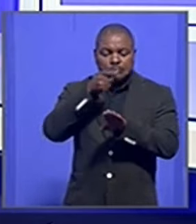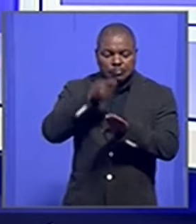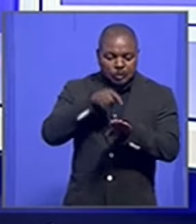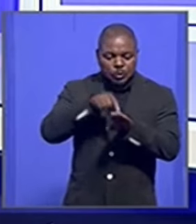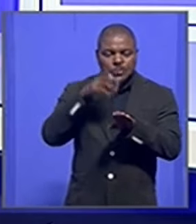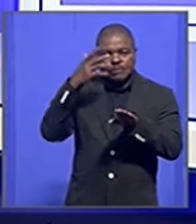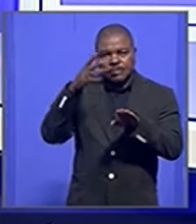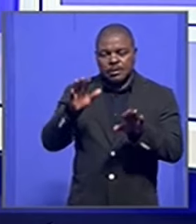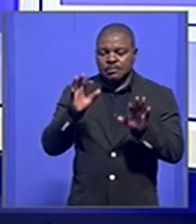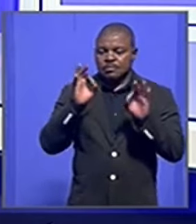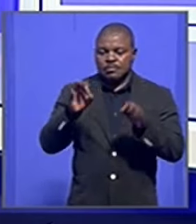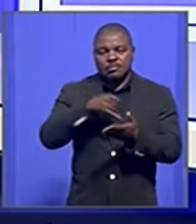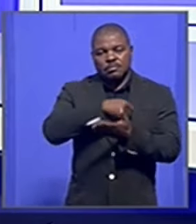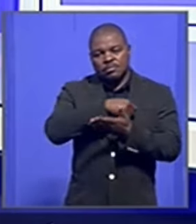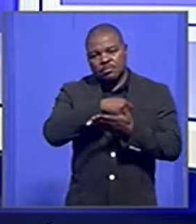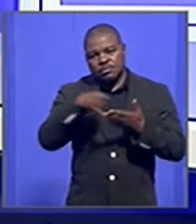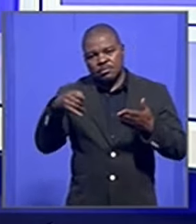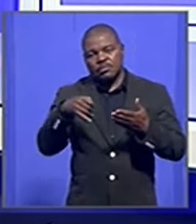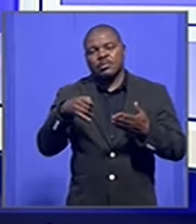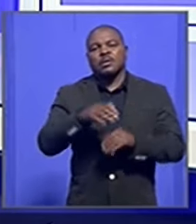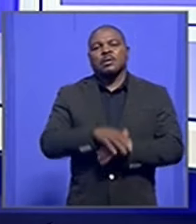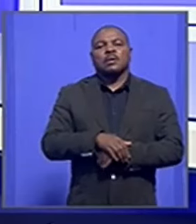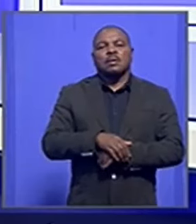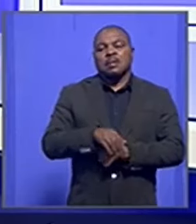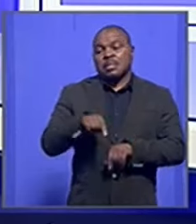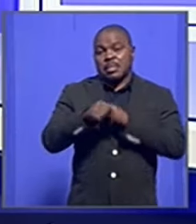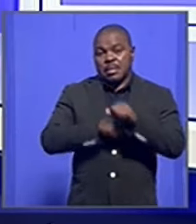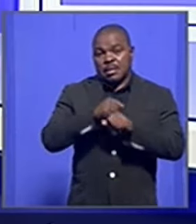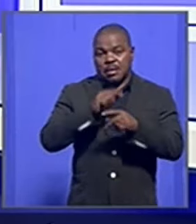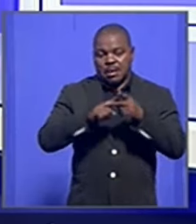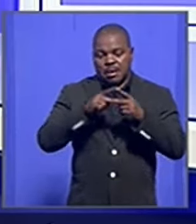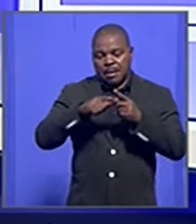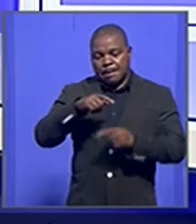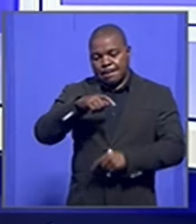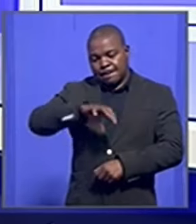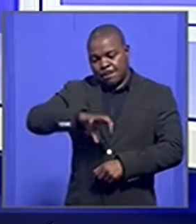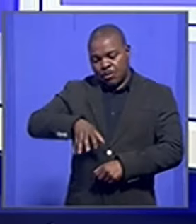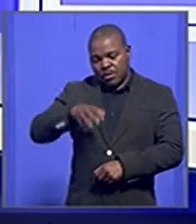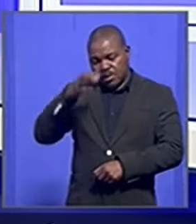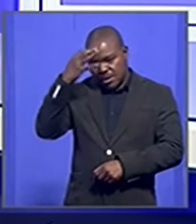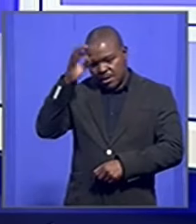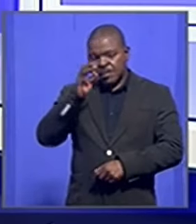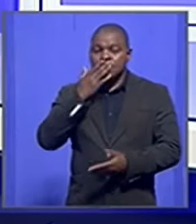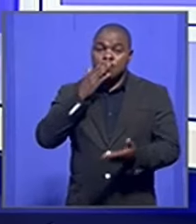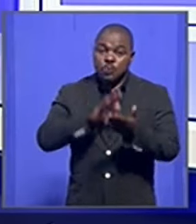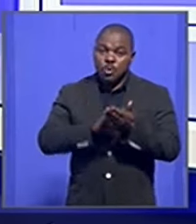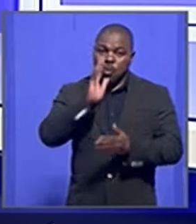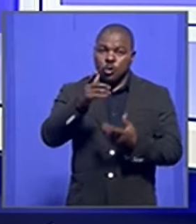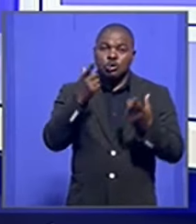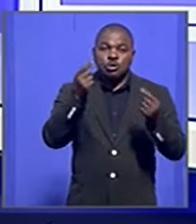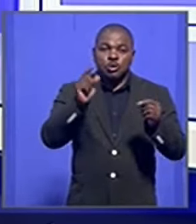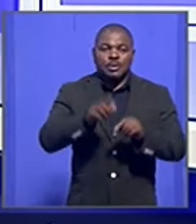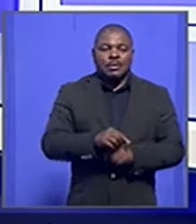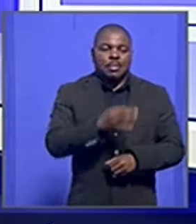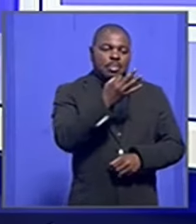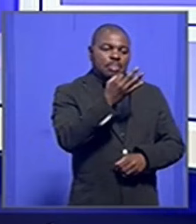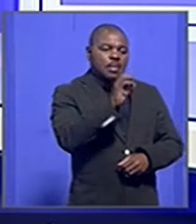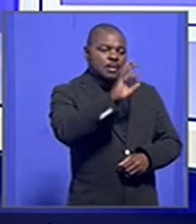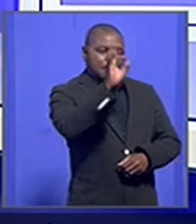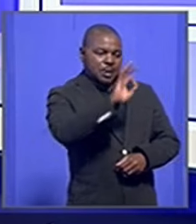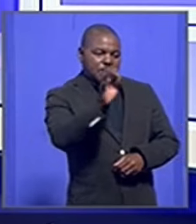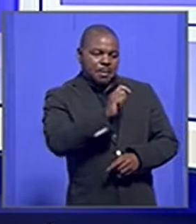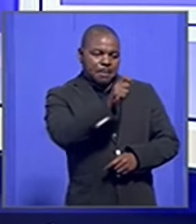tlhatlhamolotswe semolao ka kgwedi ya Moranang, mme puso ya porofense e ikana gore e tla duela diperesente di le 30 fa